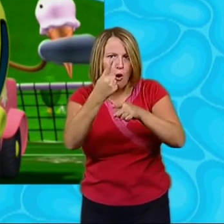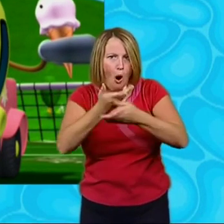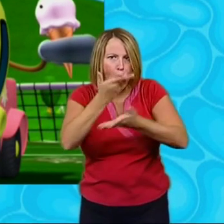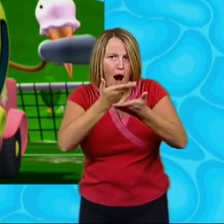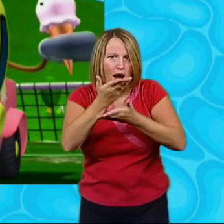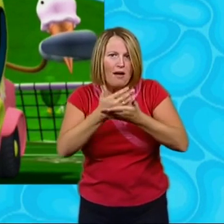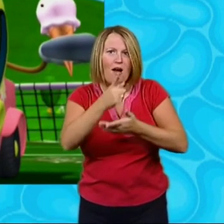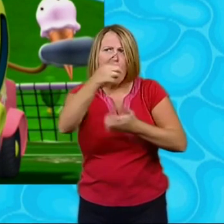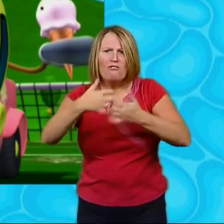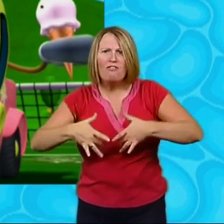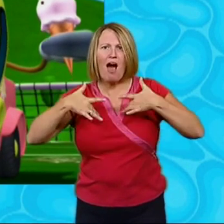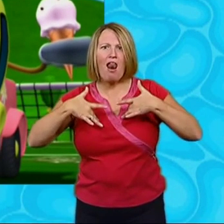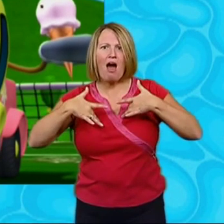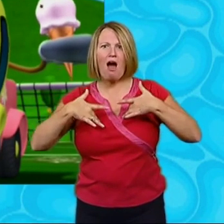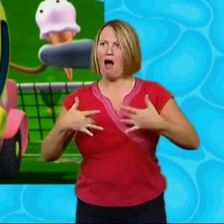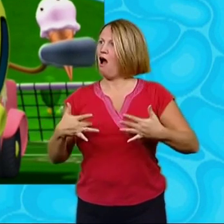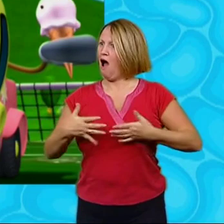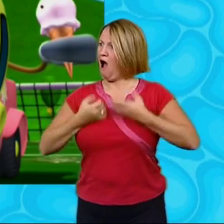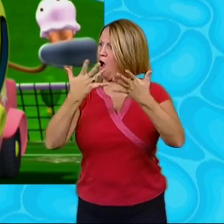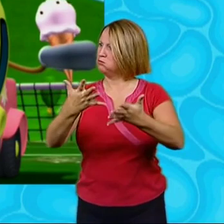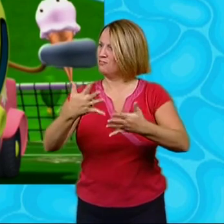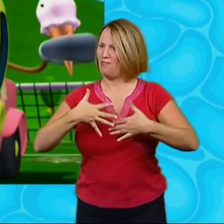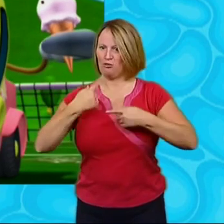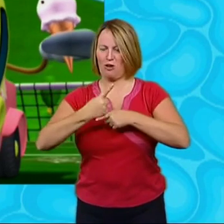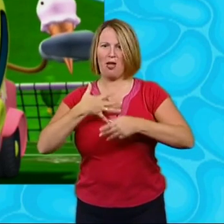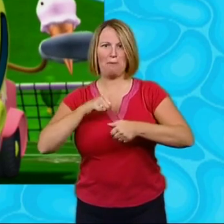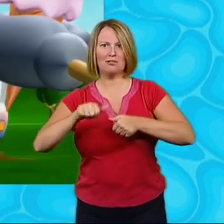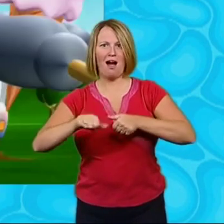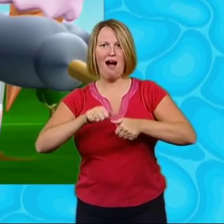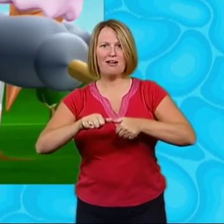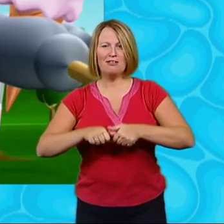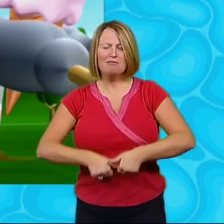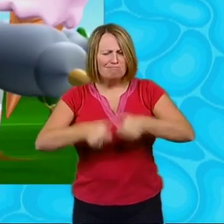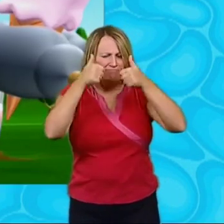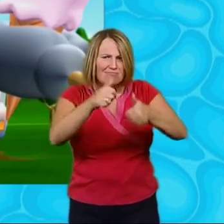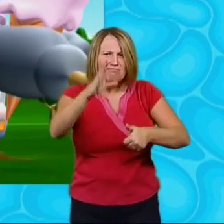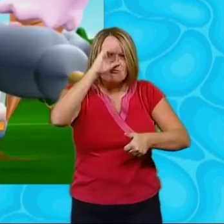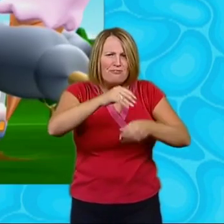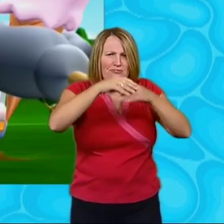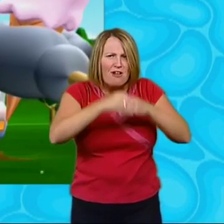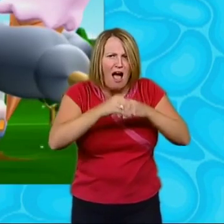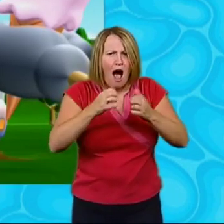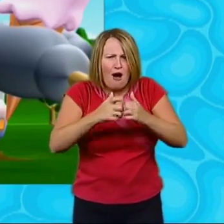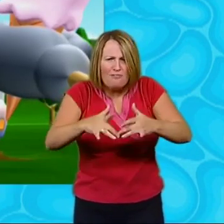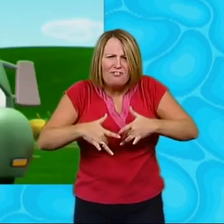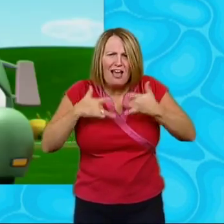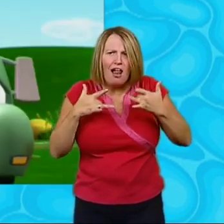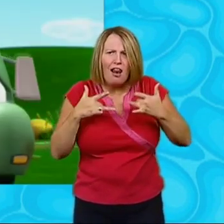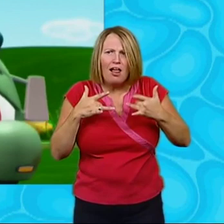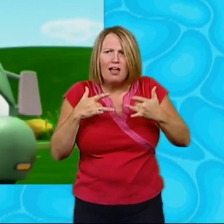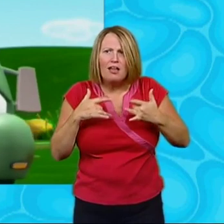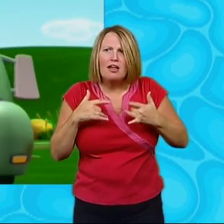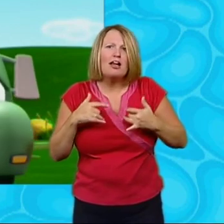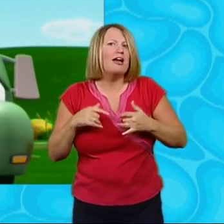let others know how you feel. And speaking up feels really good. It's always good to let your friends know how you feel.